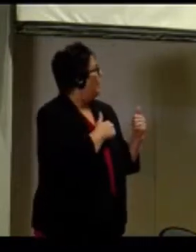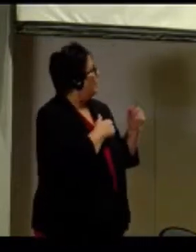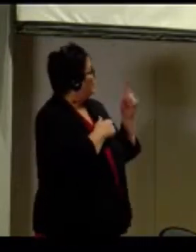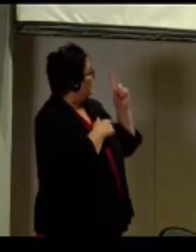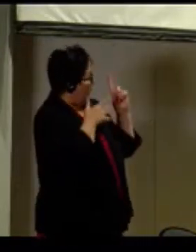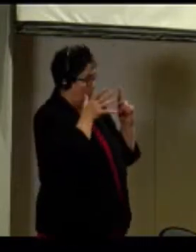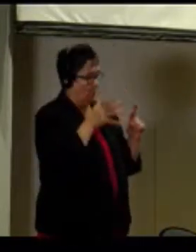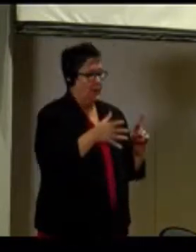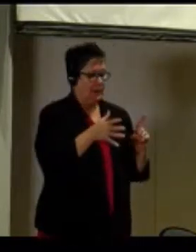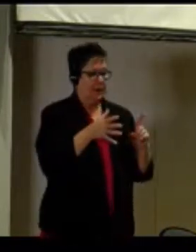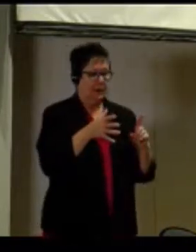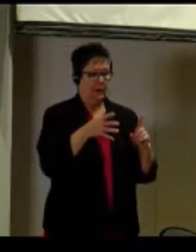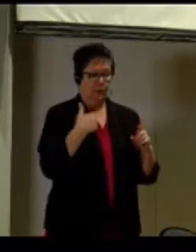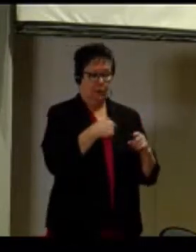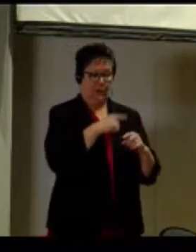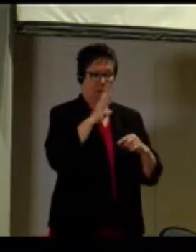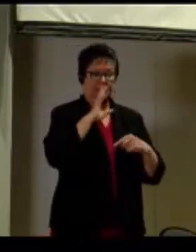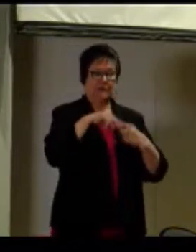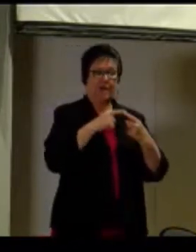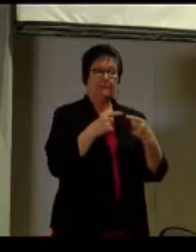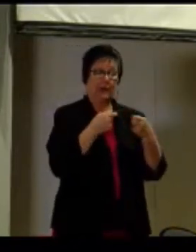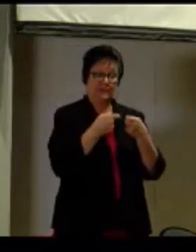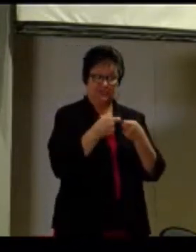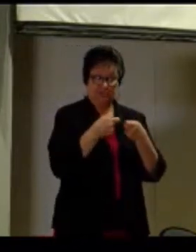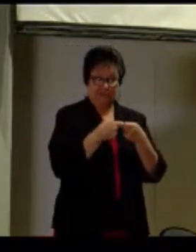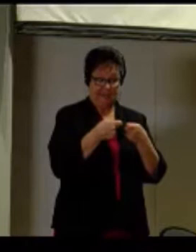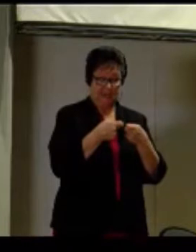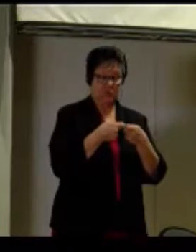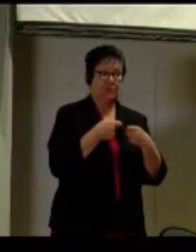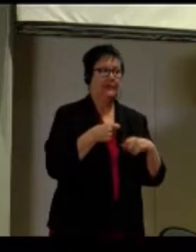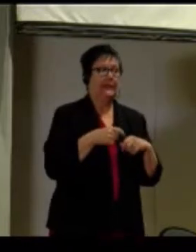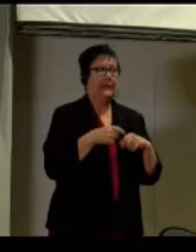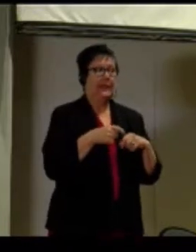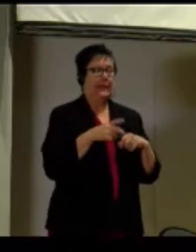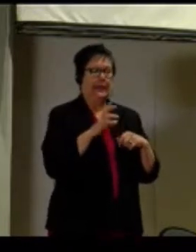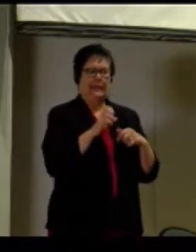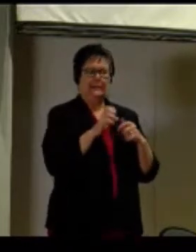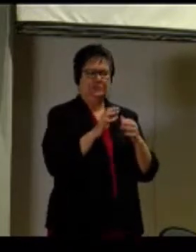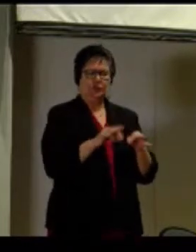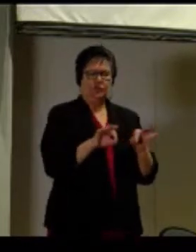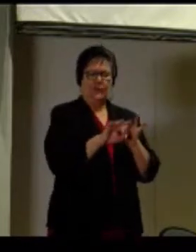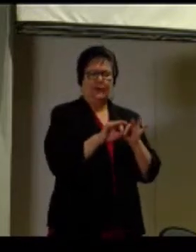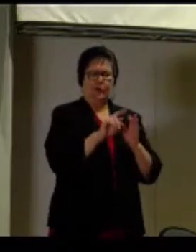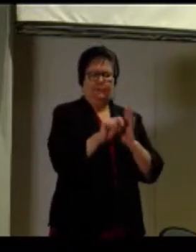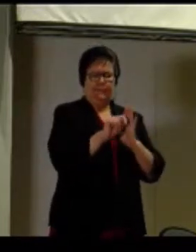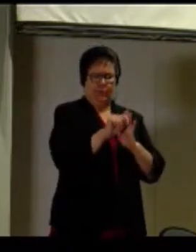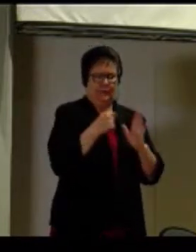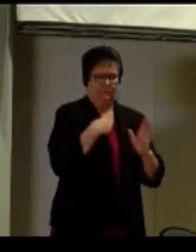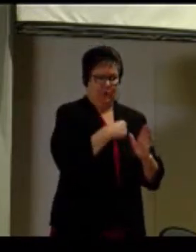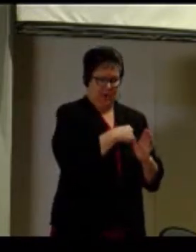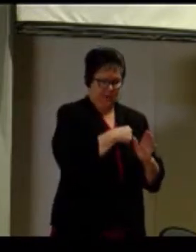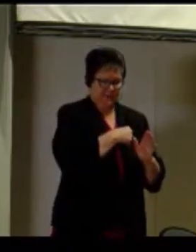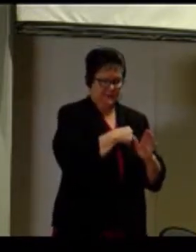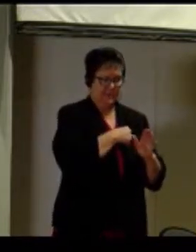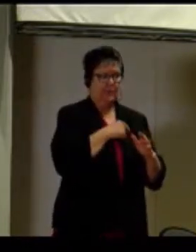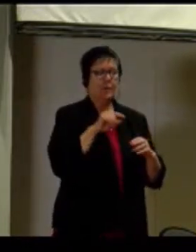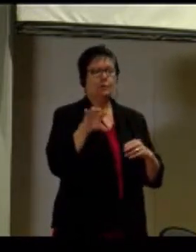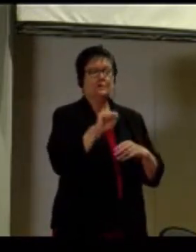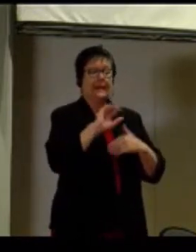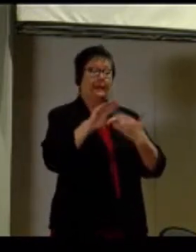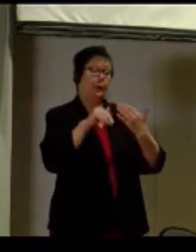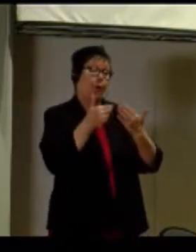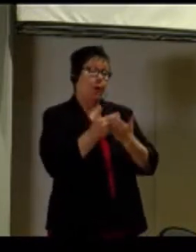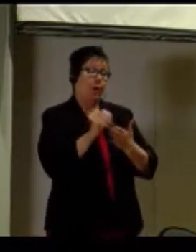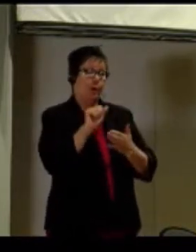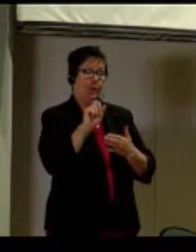museum. And so when we talk about digitization, this is a critical period for us because we are taking all the